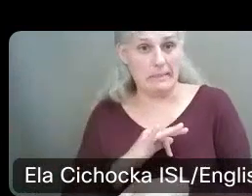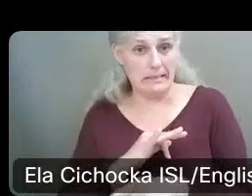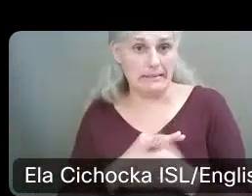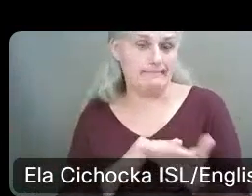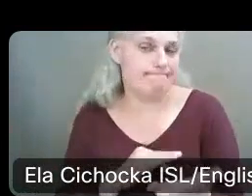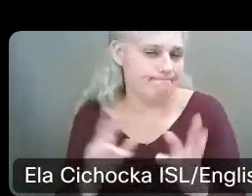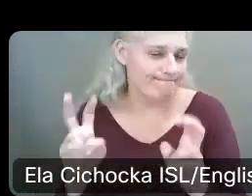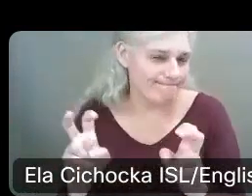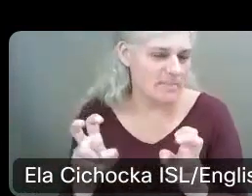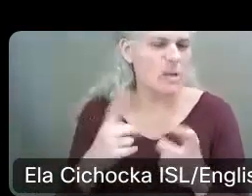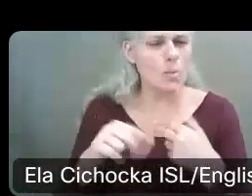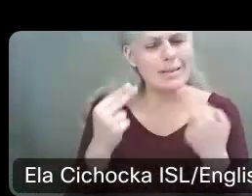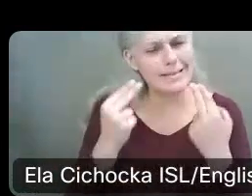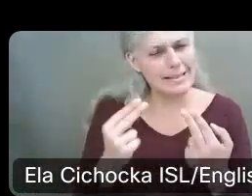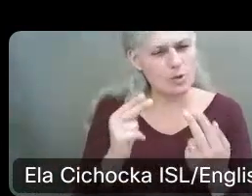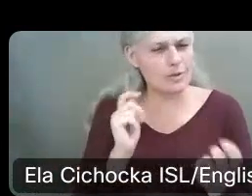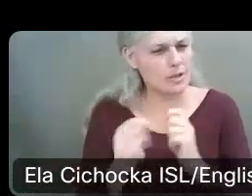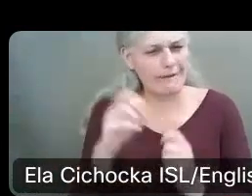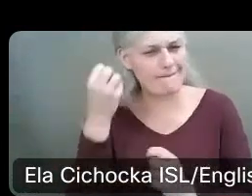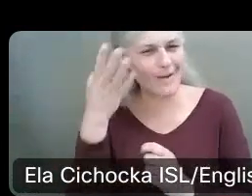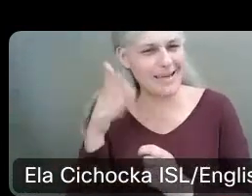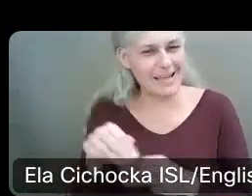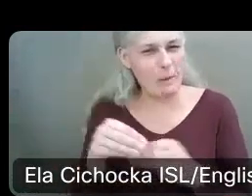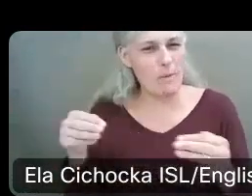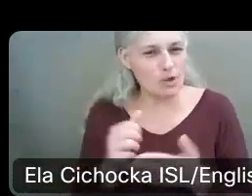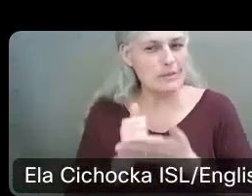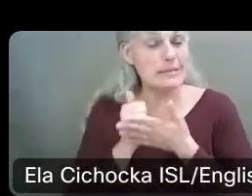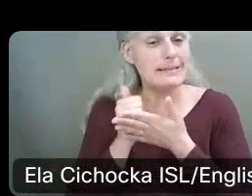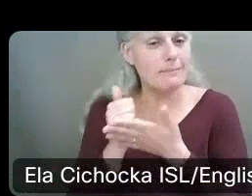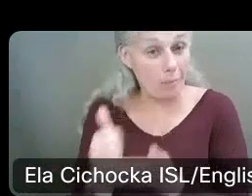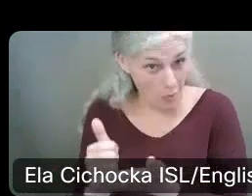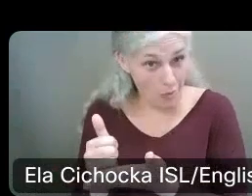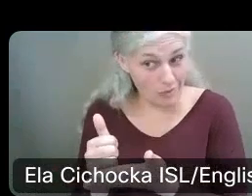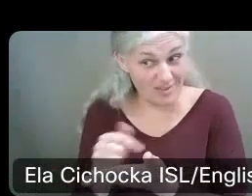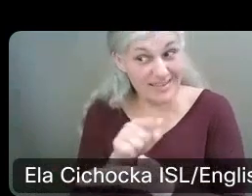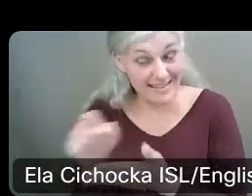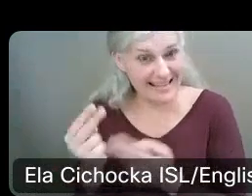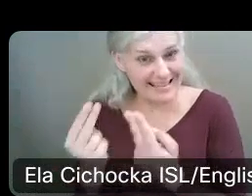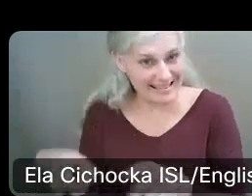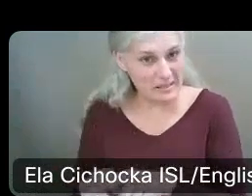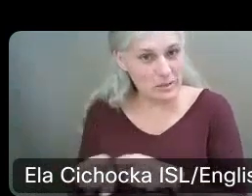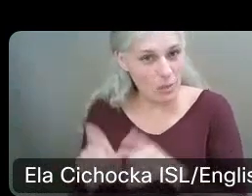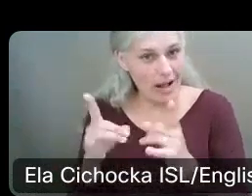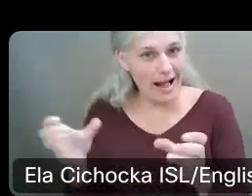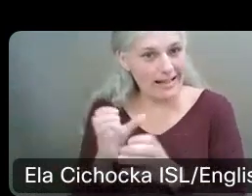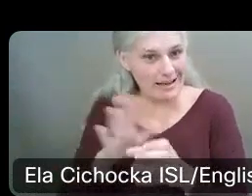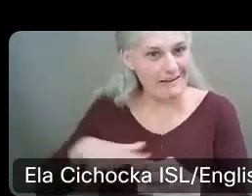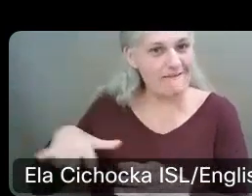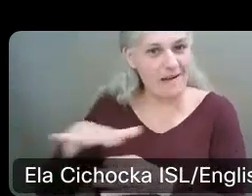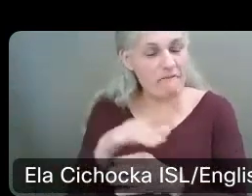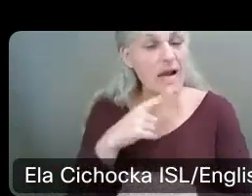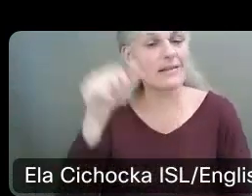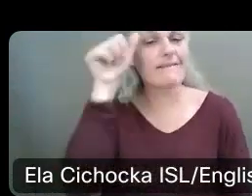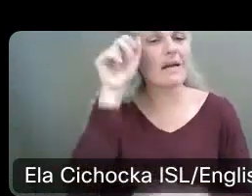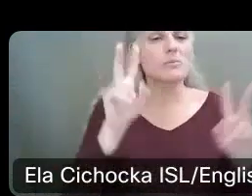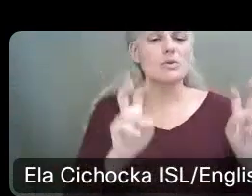to, you know, not forget how much support people need. And also the very famous quote